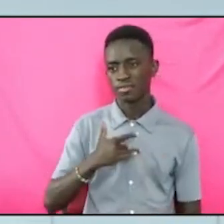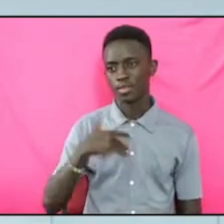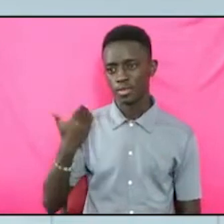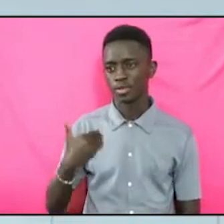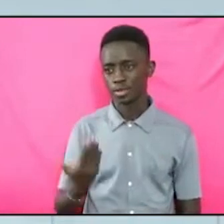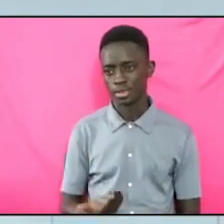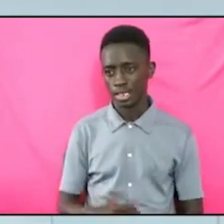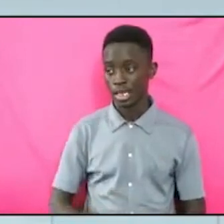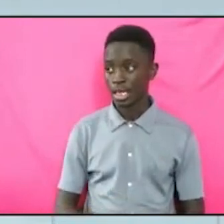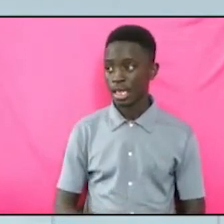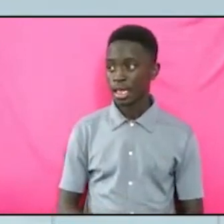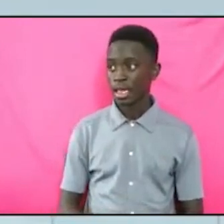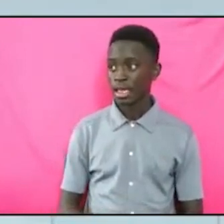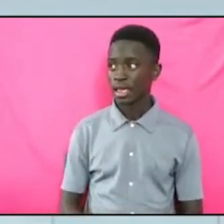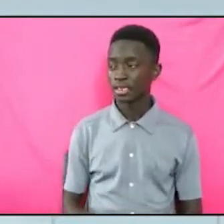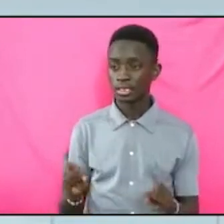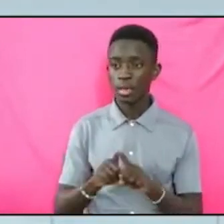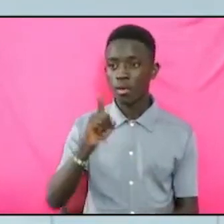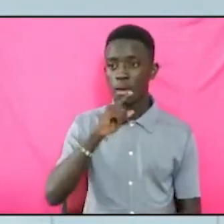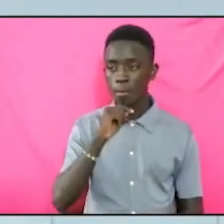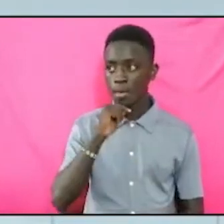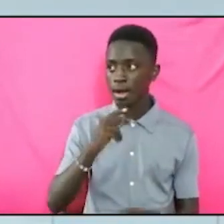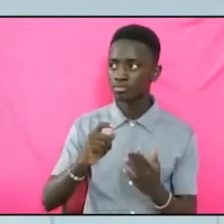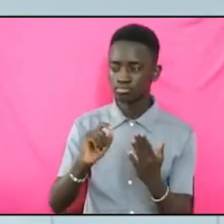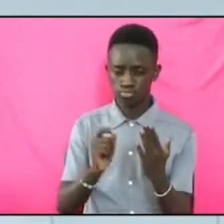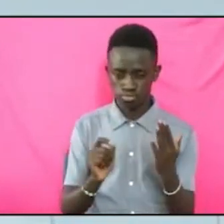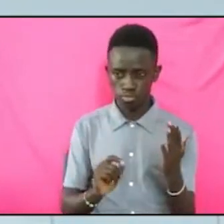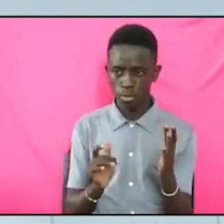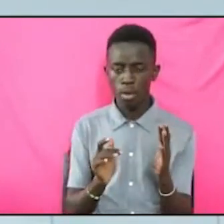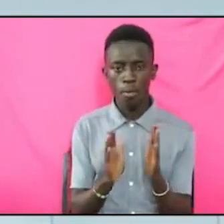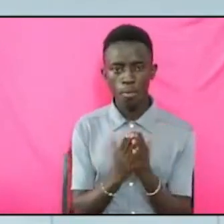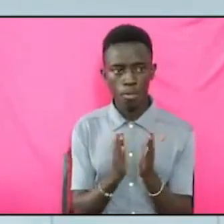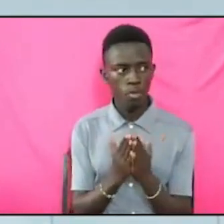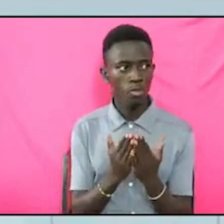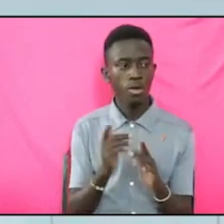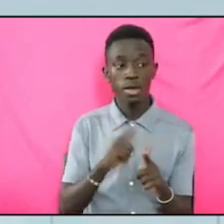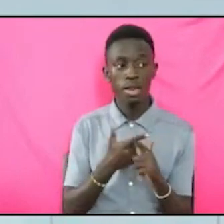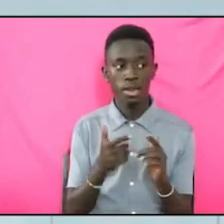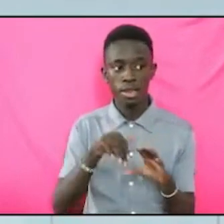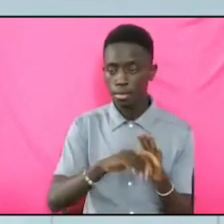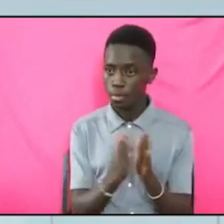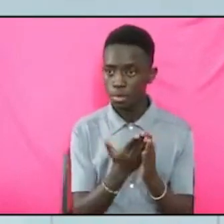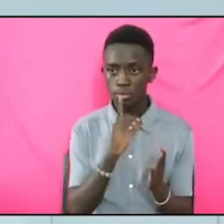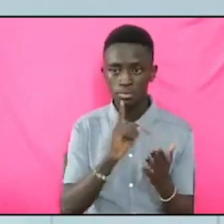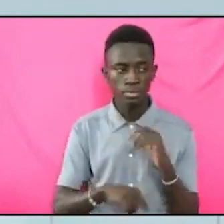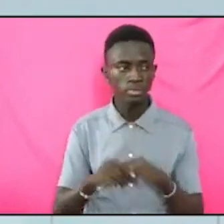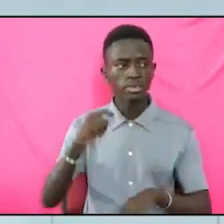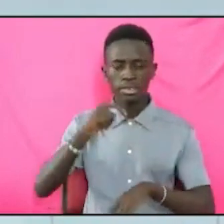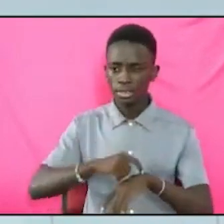Matt and Beth Repman wrote a book, a hymn, and in the hymn they wrote these words: "When the darkness closes